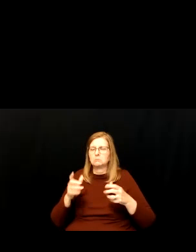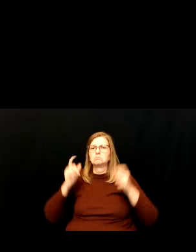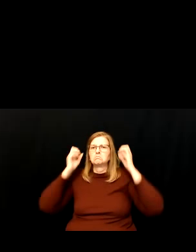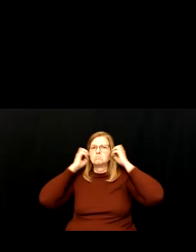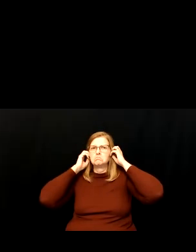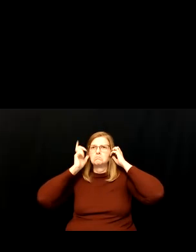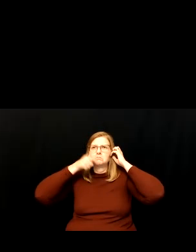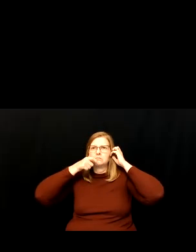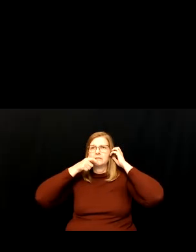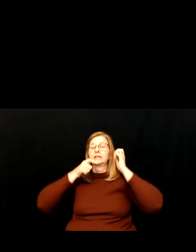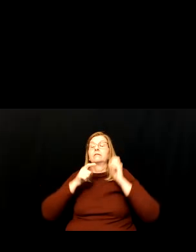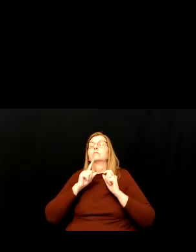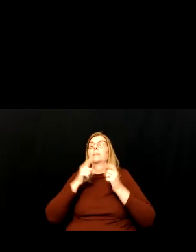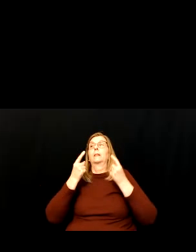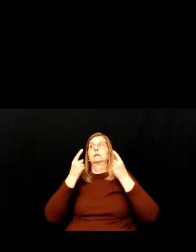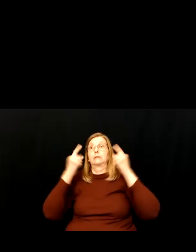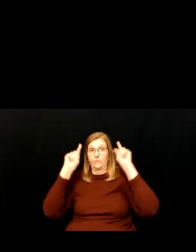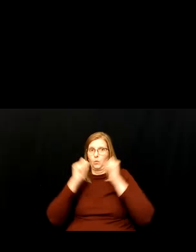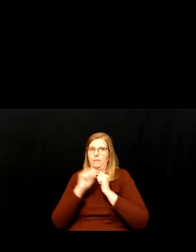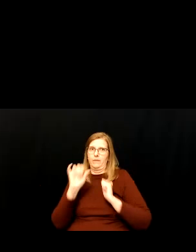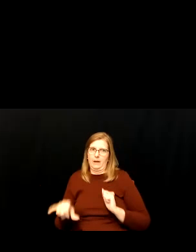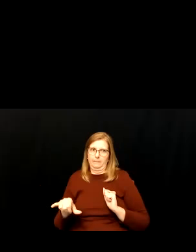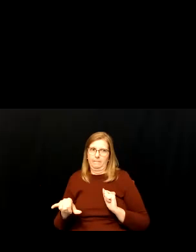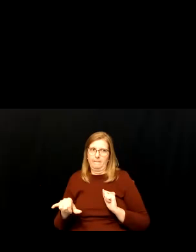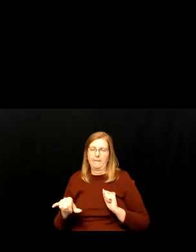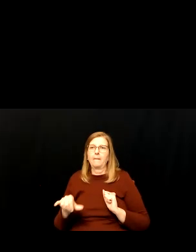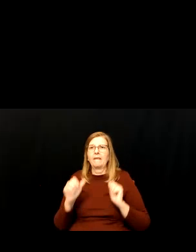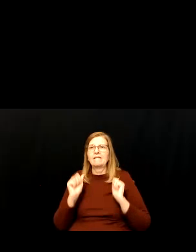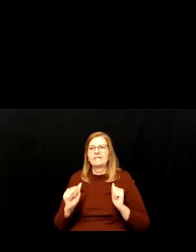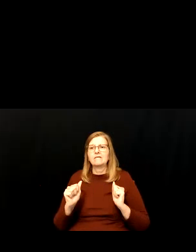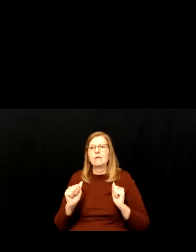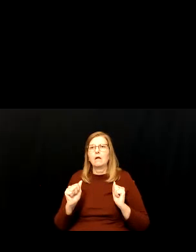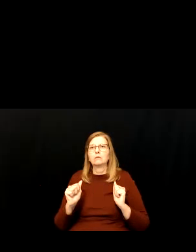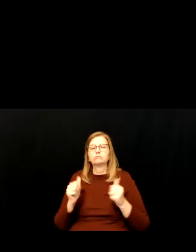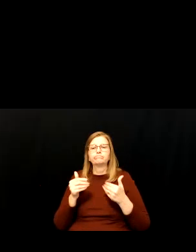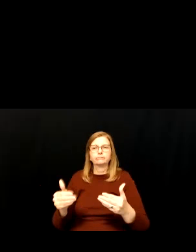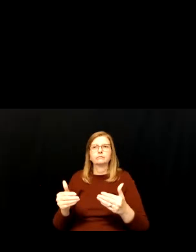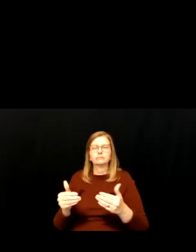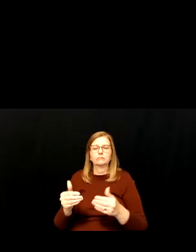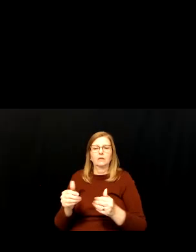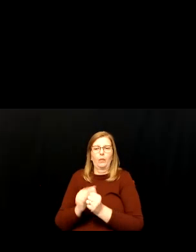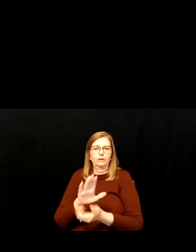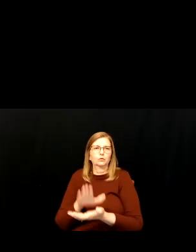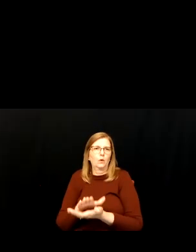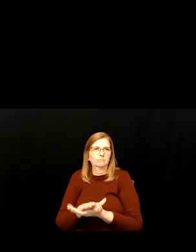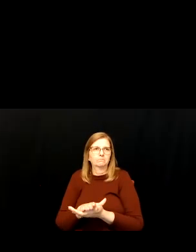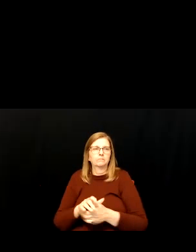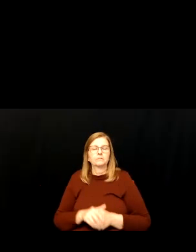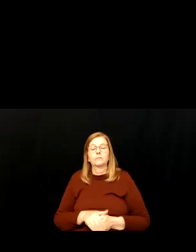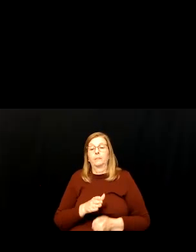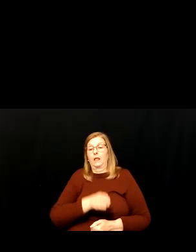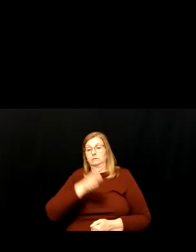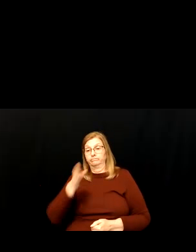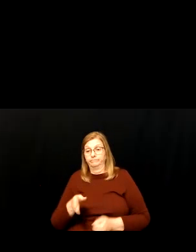Very successful with it, and was able to go on academically. The third